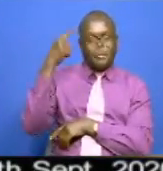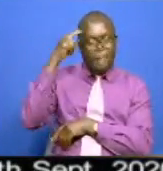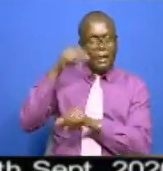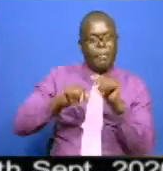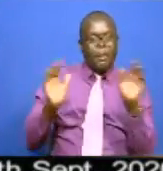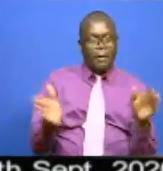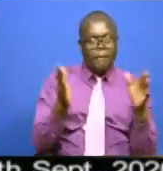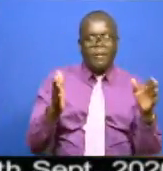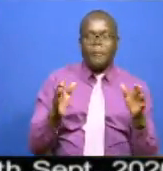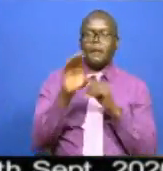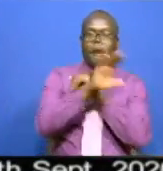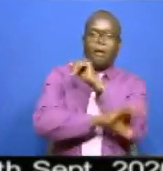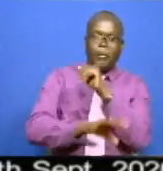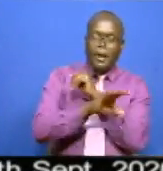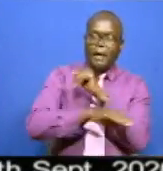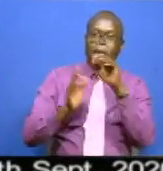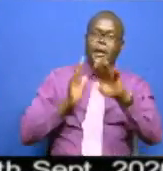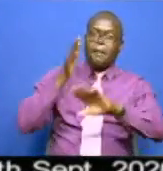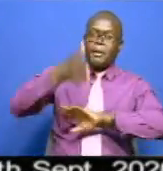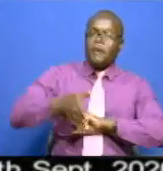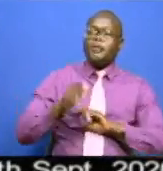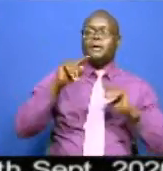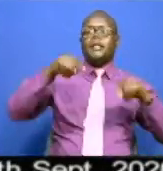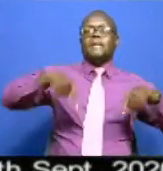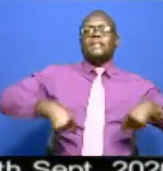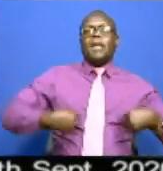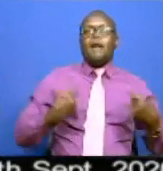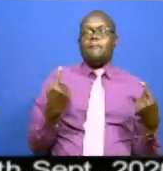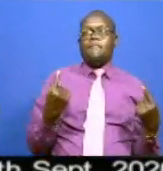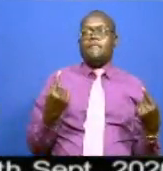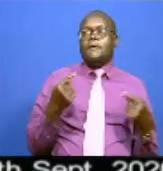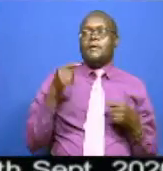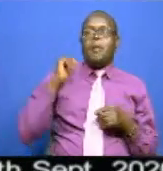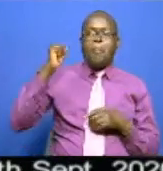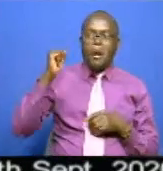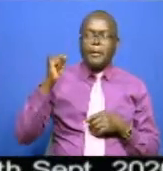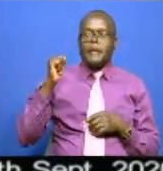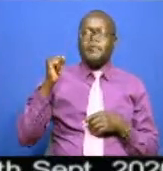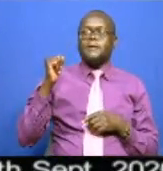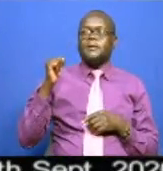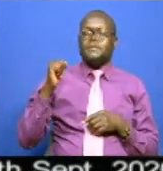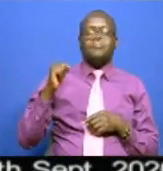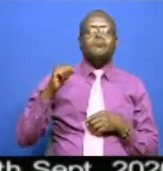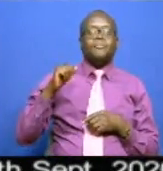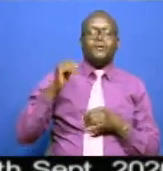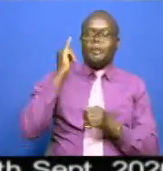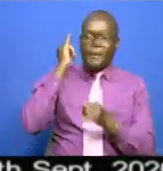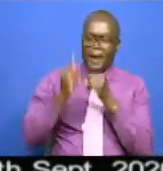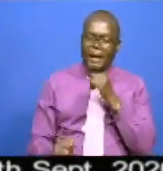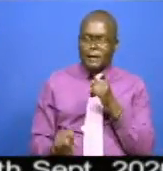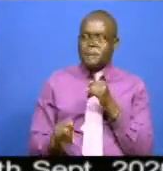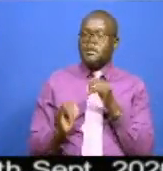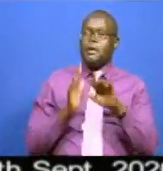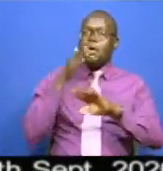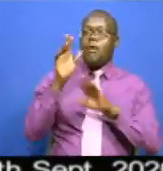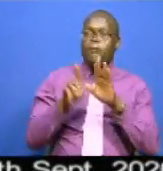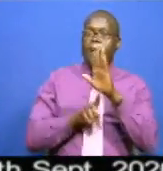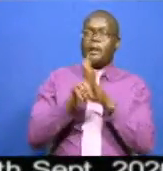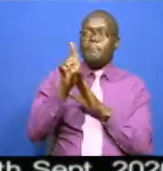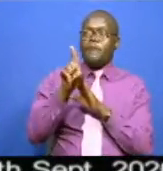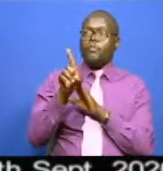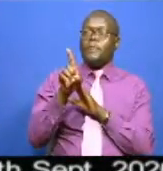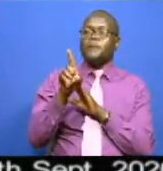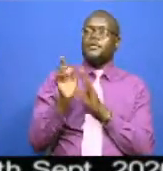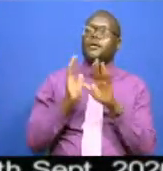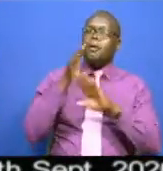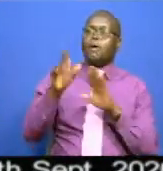of the country beyond self. Let politics be backbench of a development, of a rule of